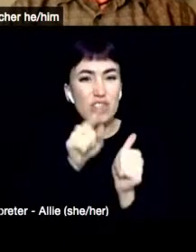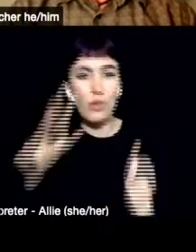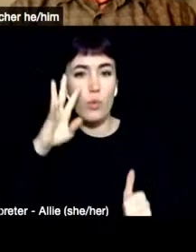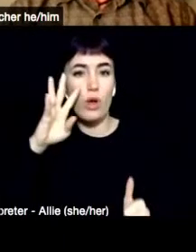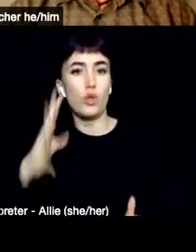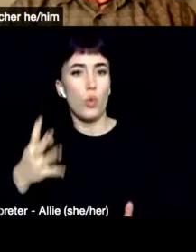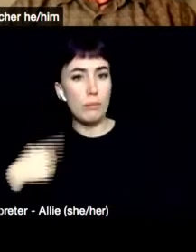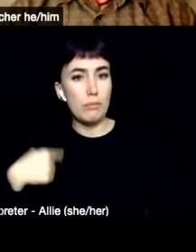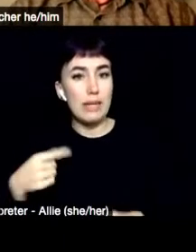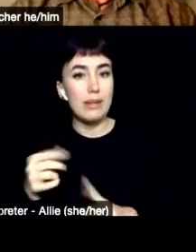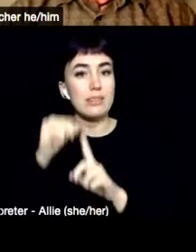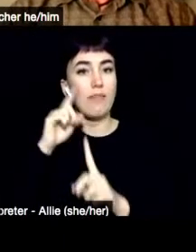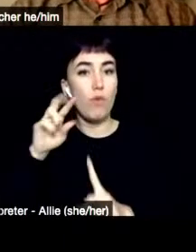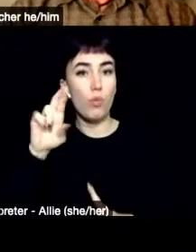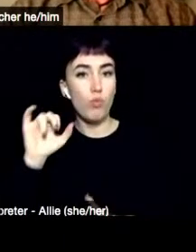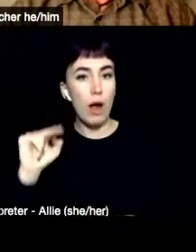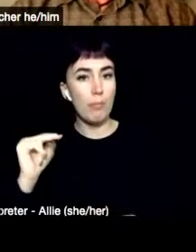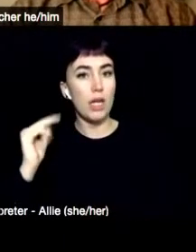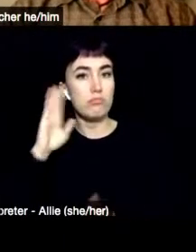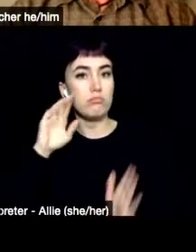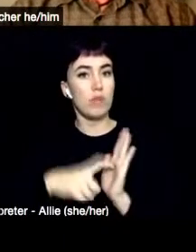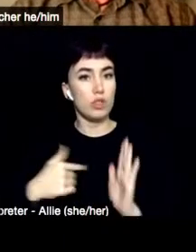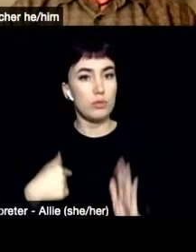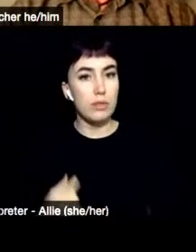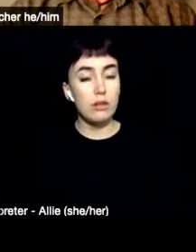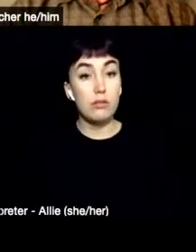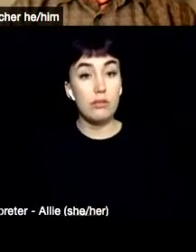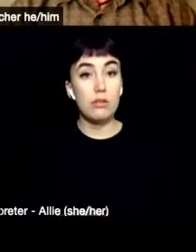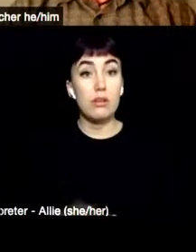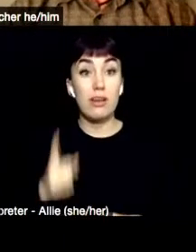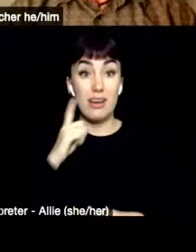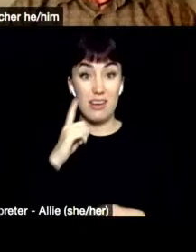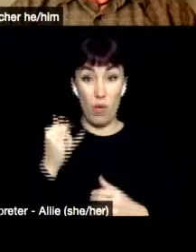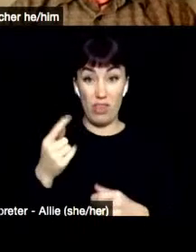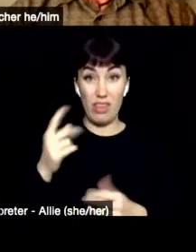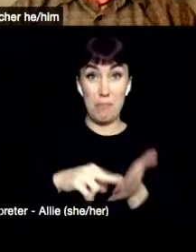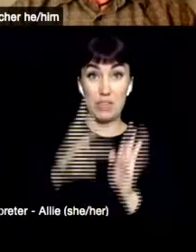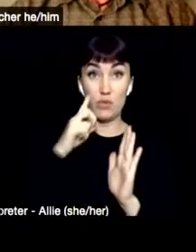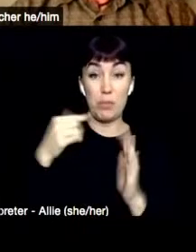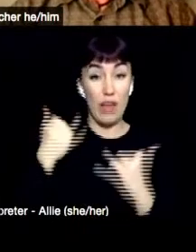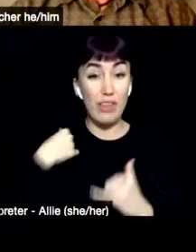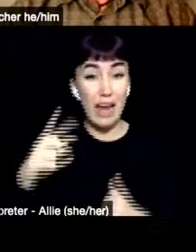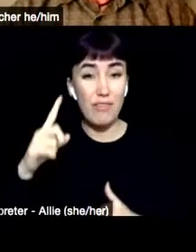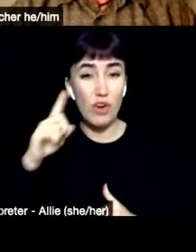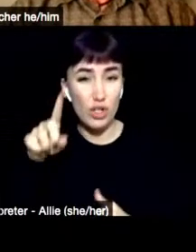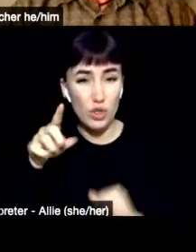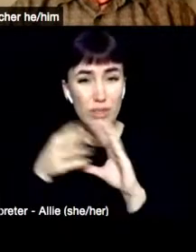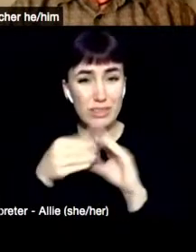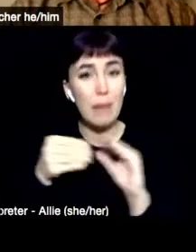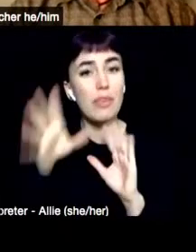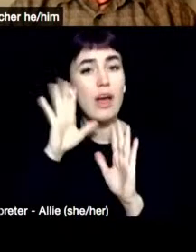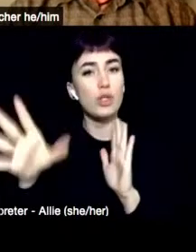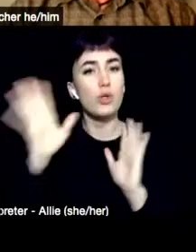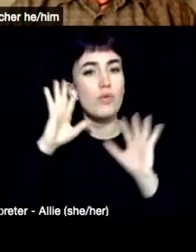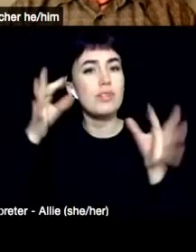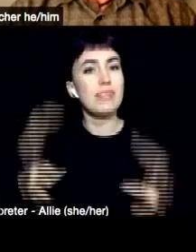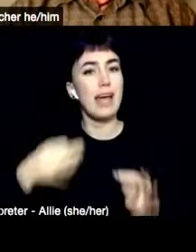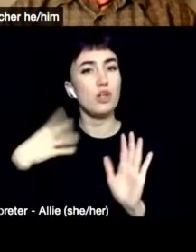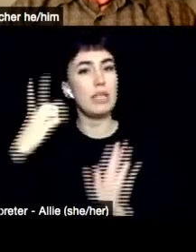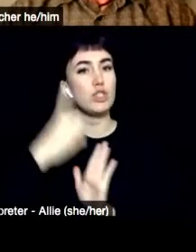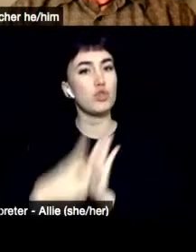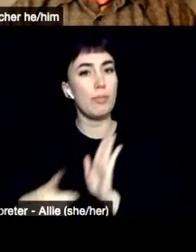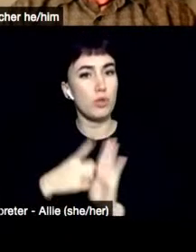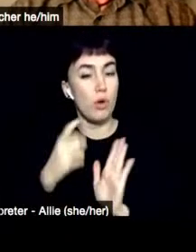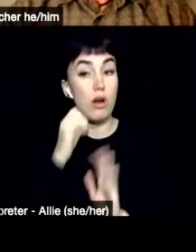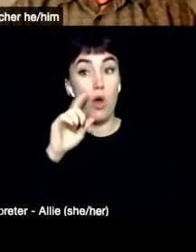Robin. What that says to me after I've now heard your statement is that you have chosen to be discriminatory,